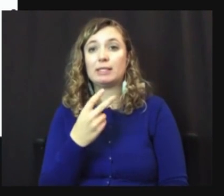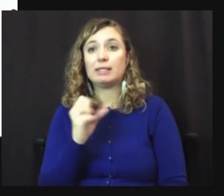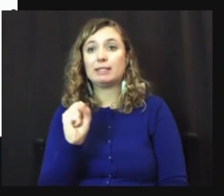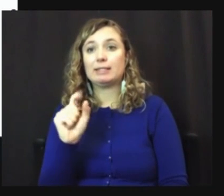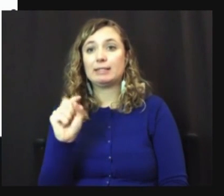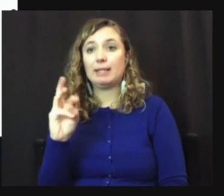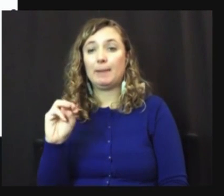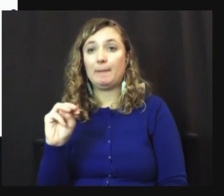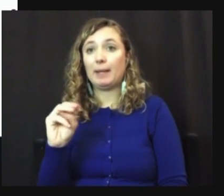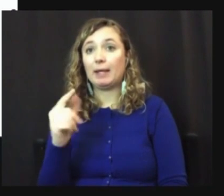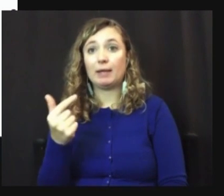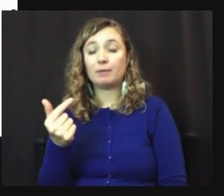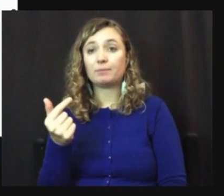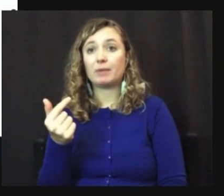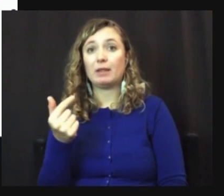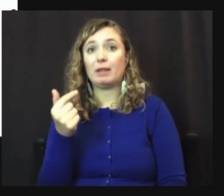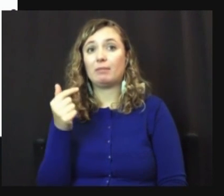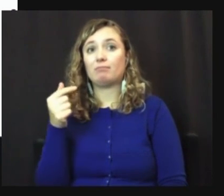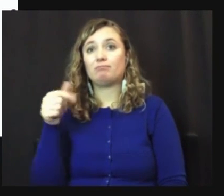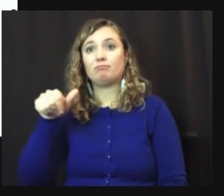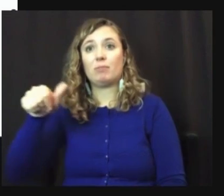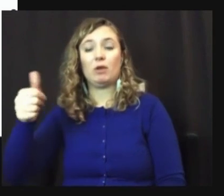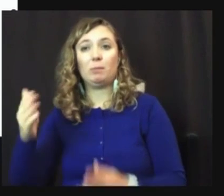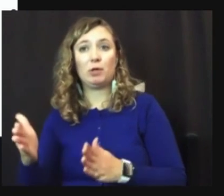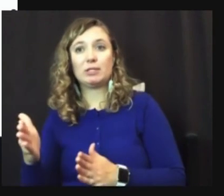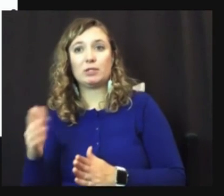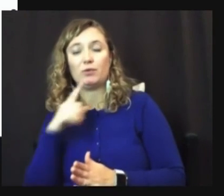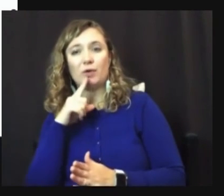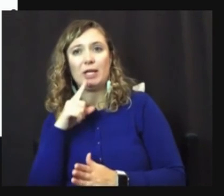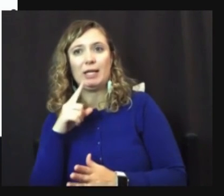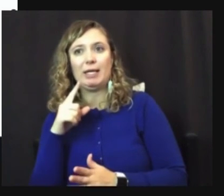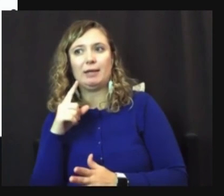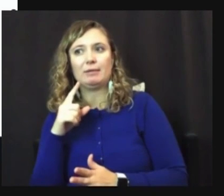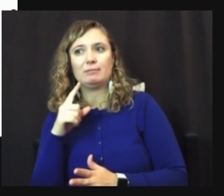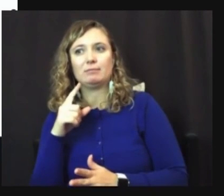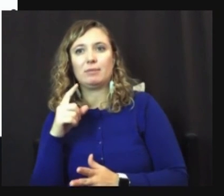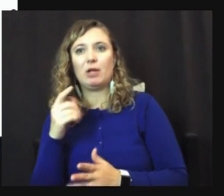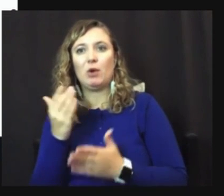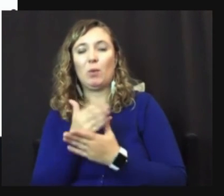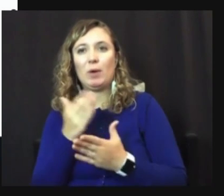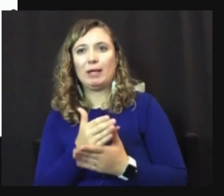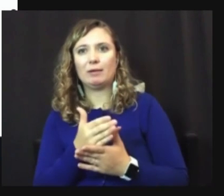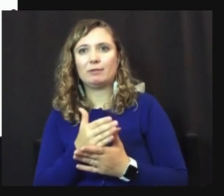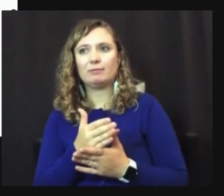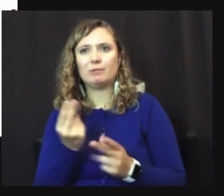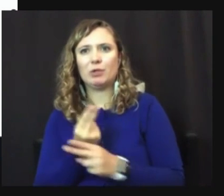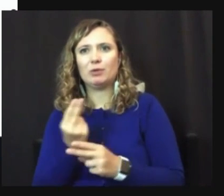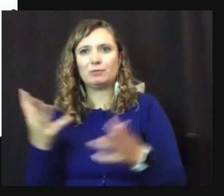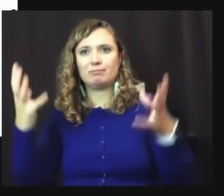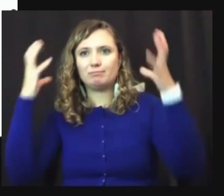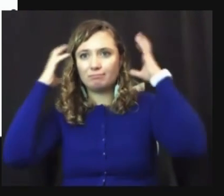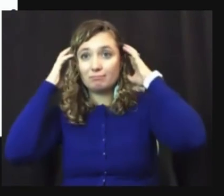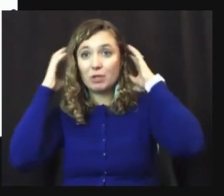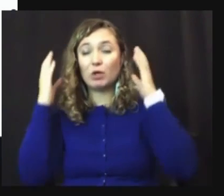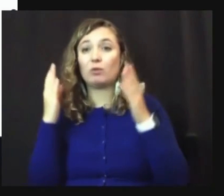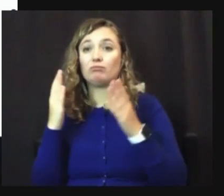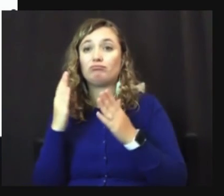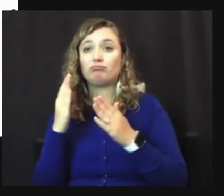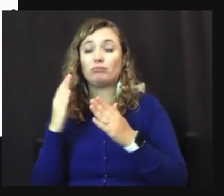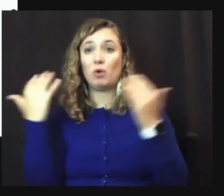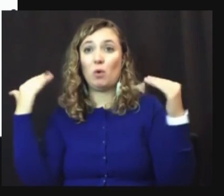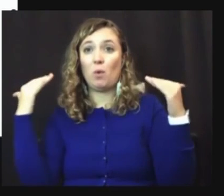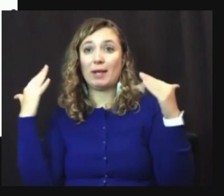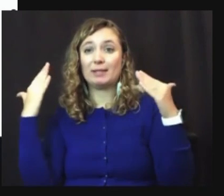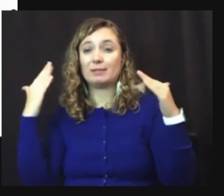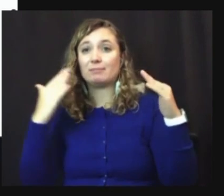person, why doesn't that person put noise cancellation earphones on? You know,